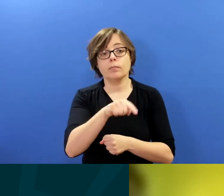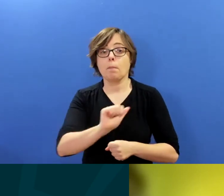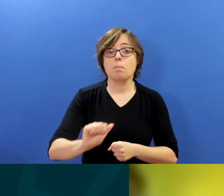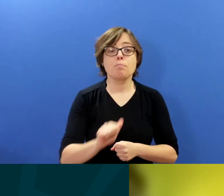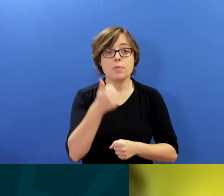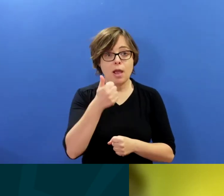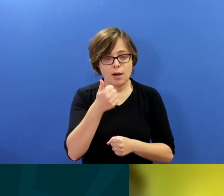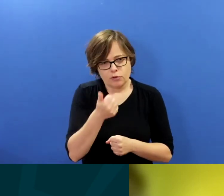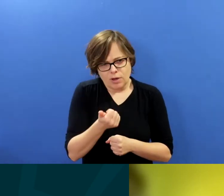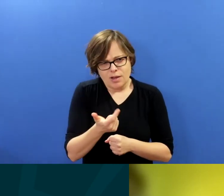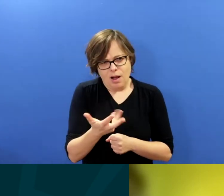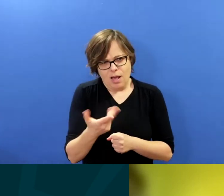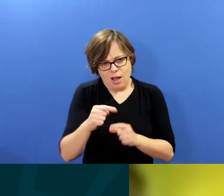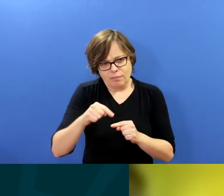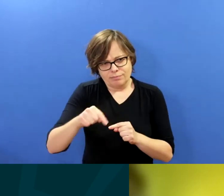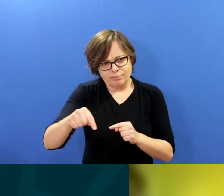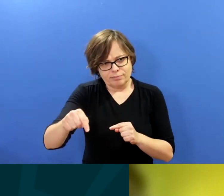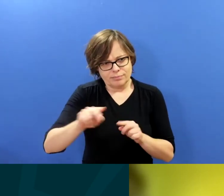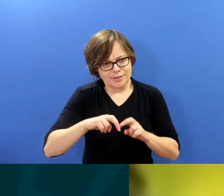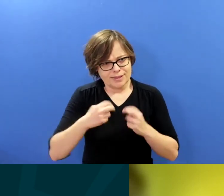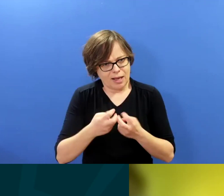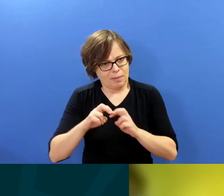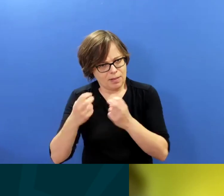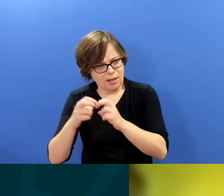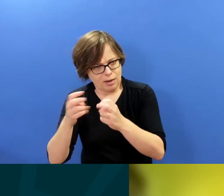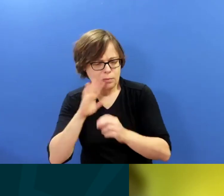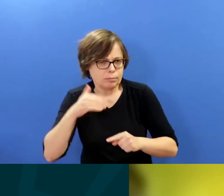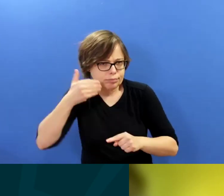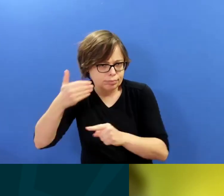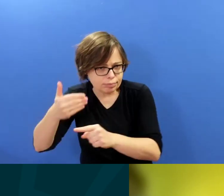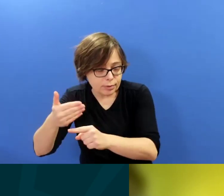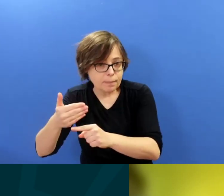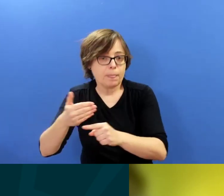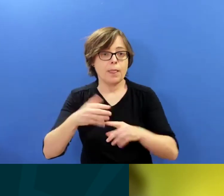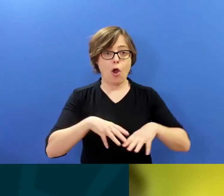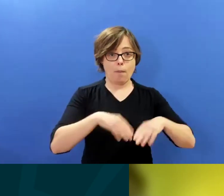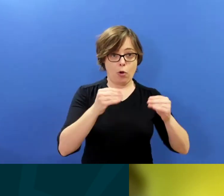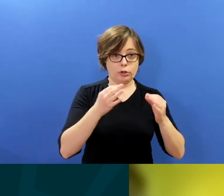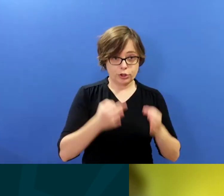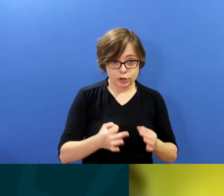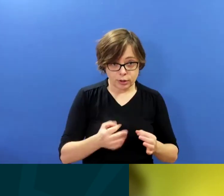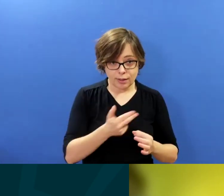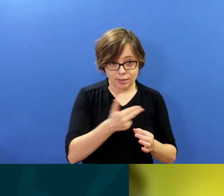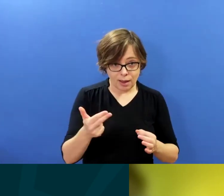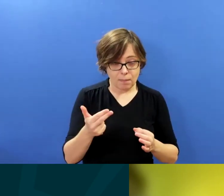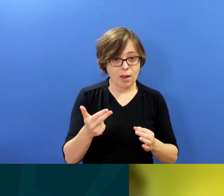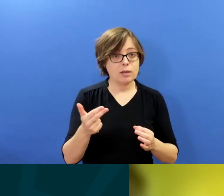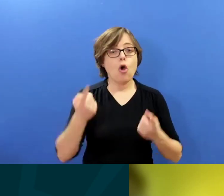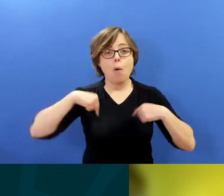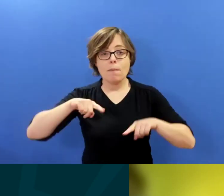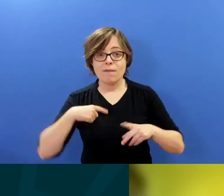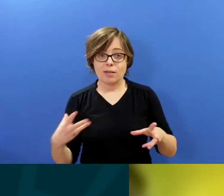we've decided that the first few seminars, starting with the one